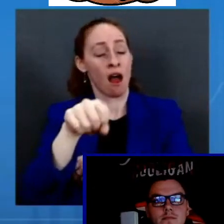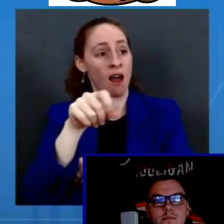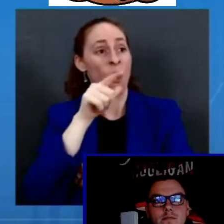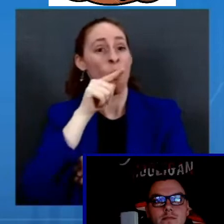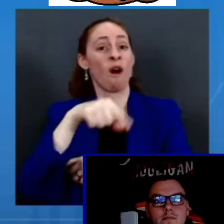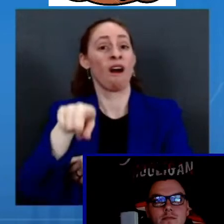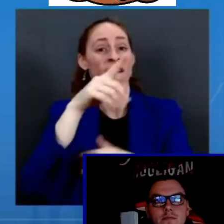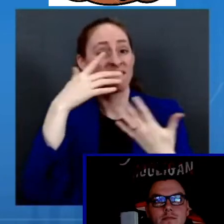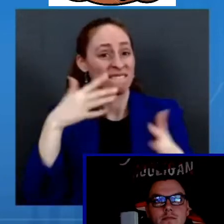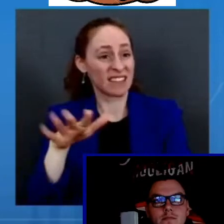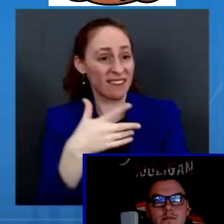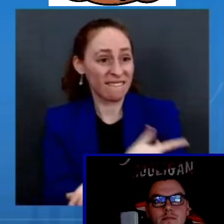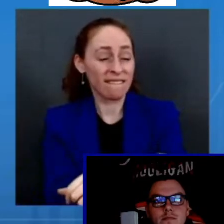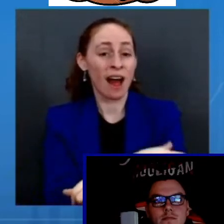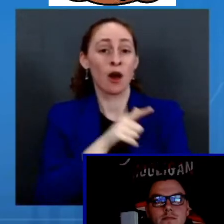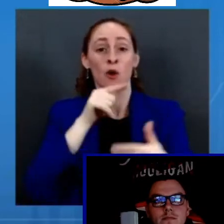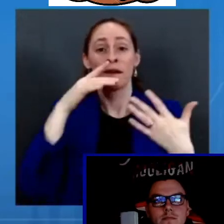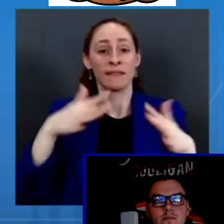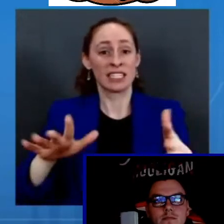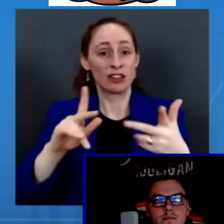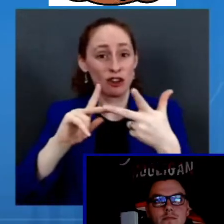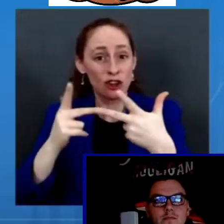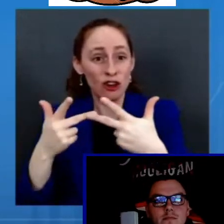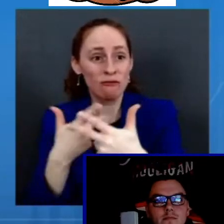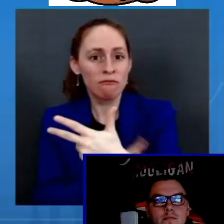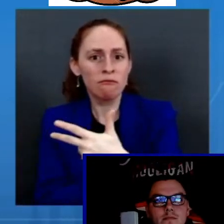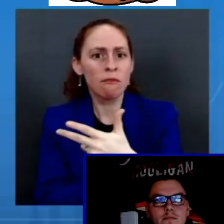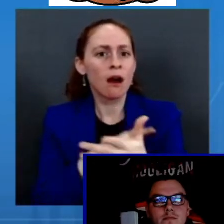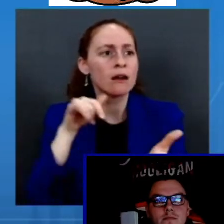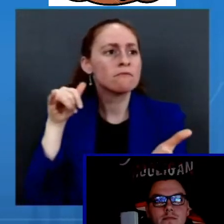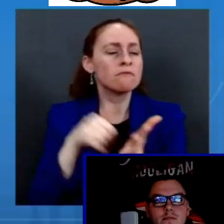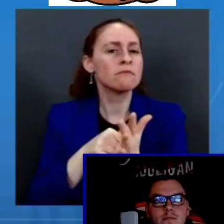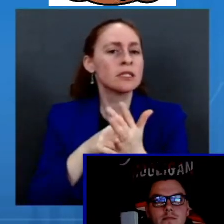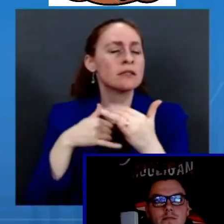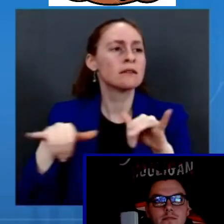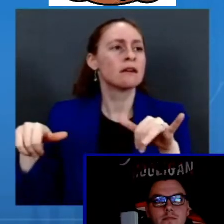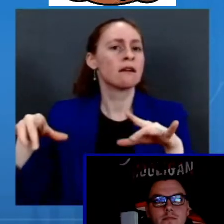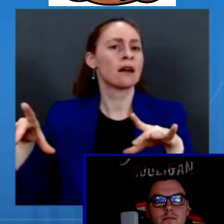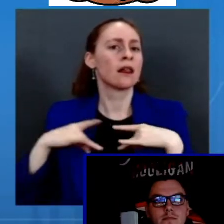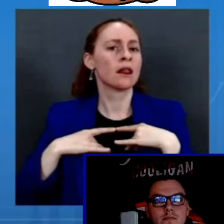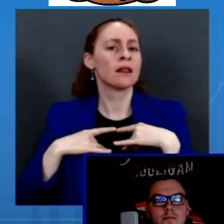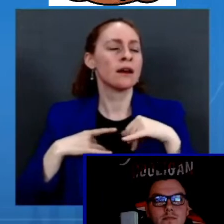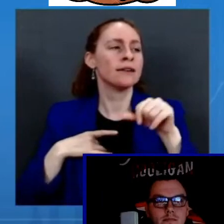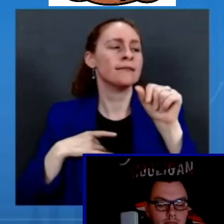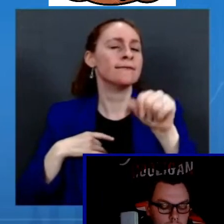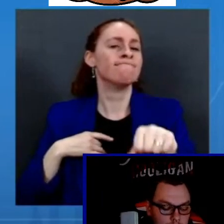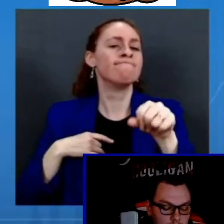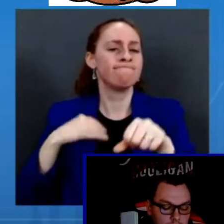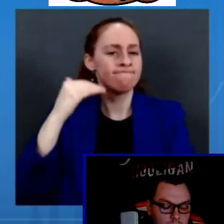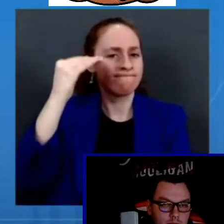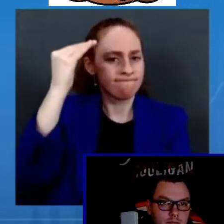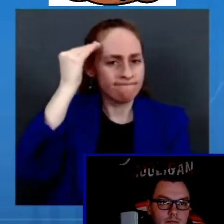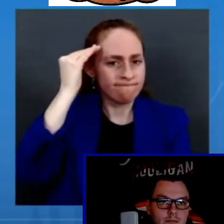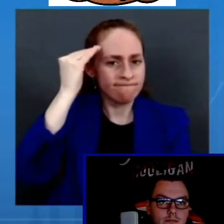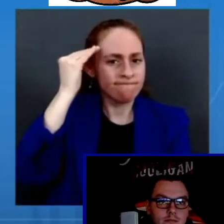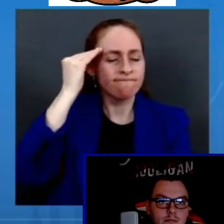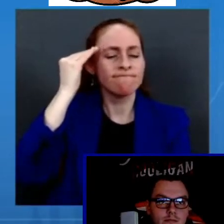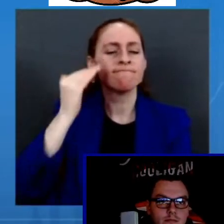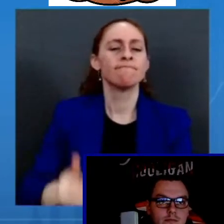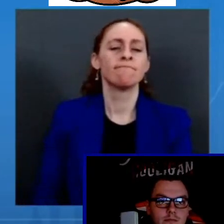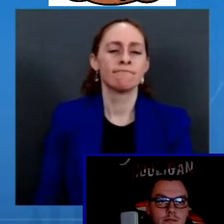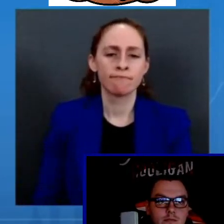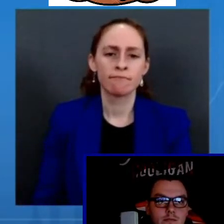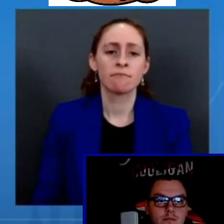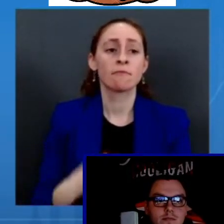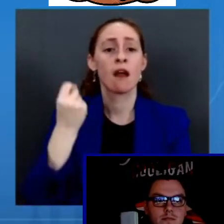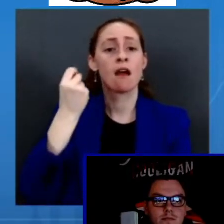with mild disease or perhaps even asymptomatic disease. And what I would say is that is those vaccines working and